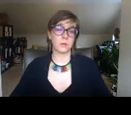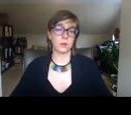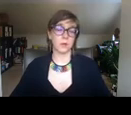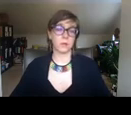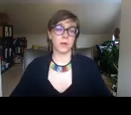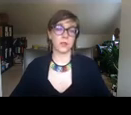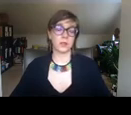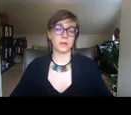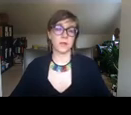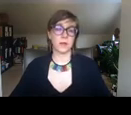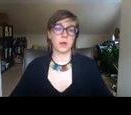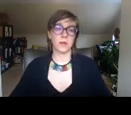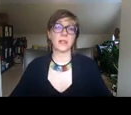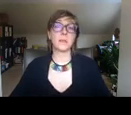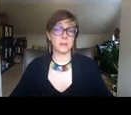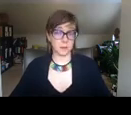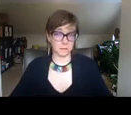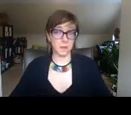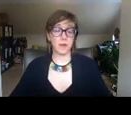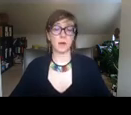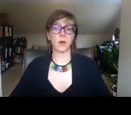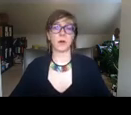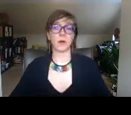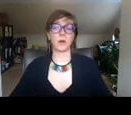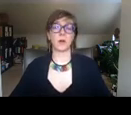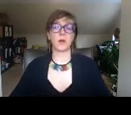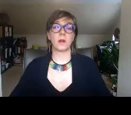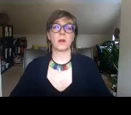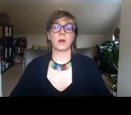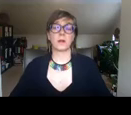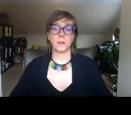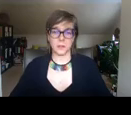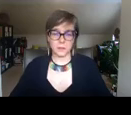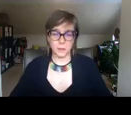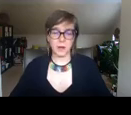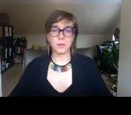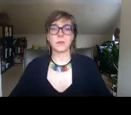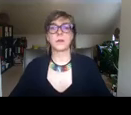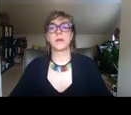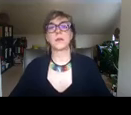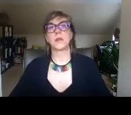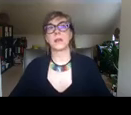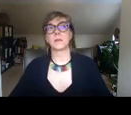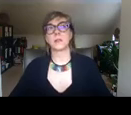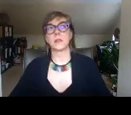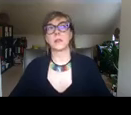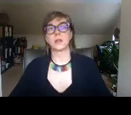to do some work with patients. I think it's missing in our debates about the field. I think it's missing in our standards